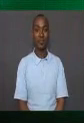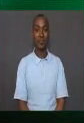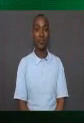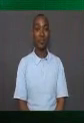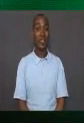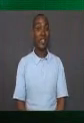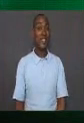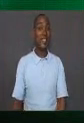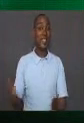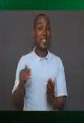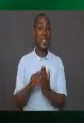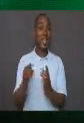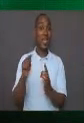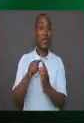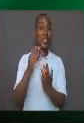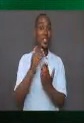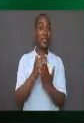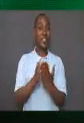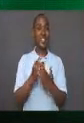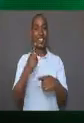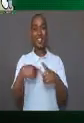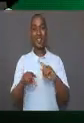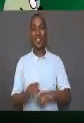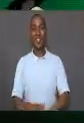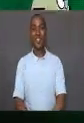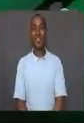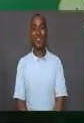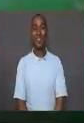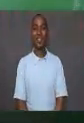Let's get back to our lesson.